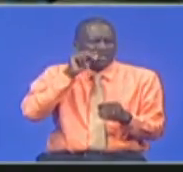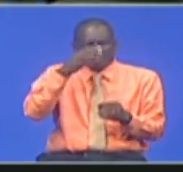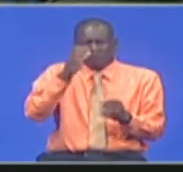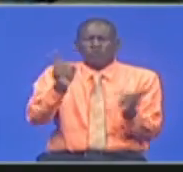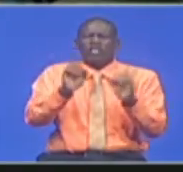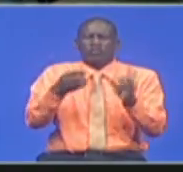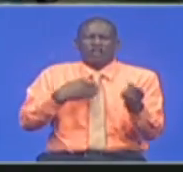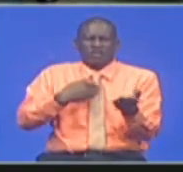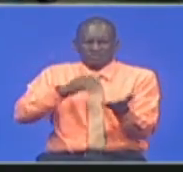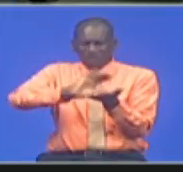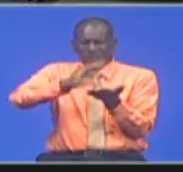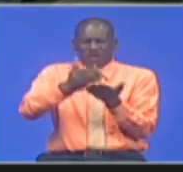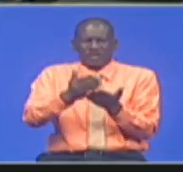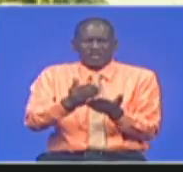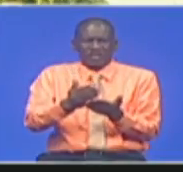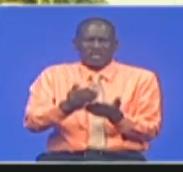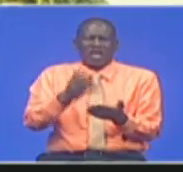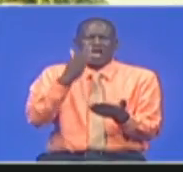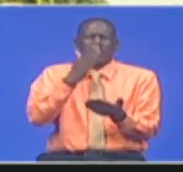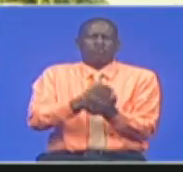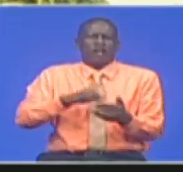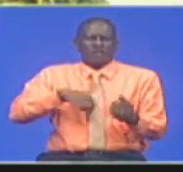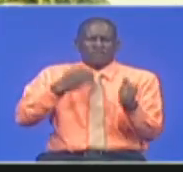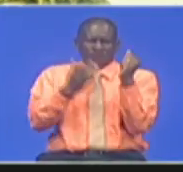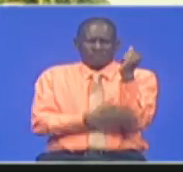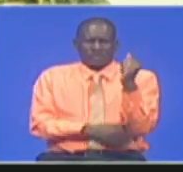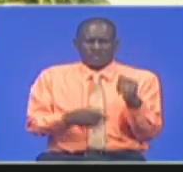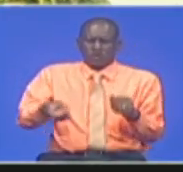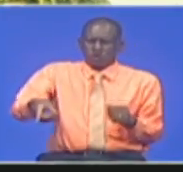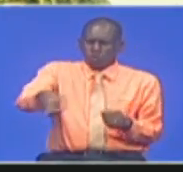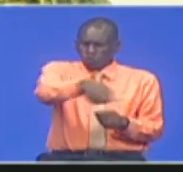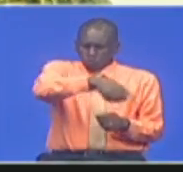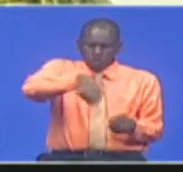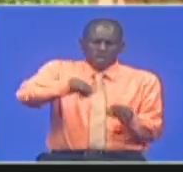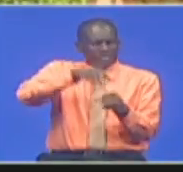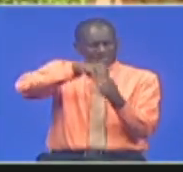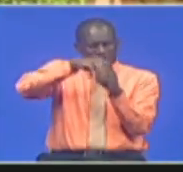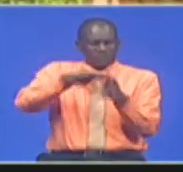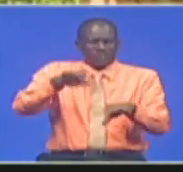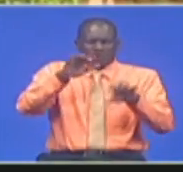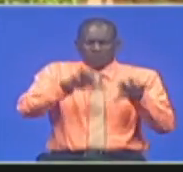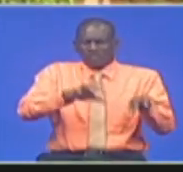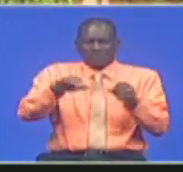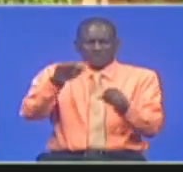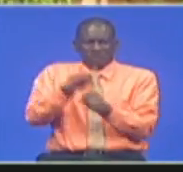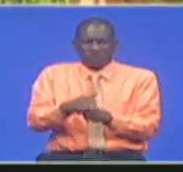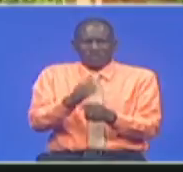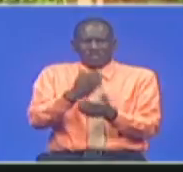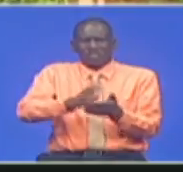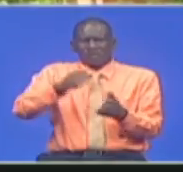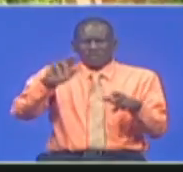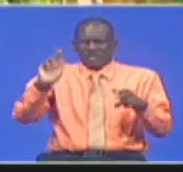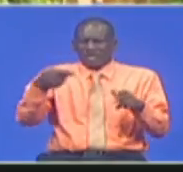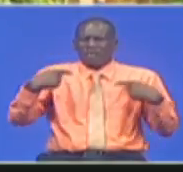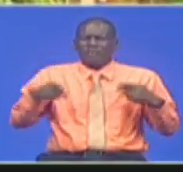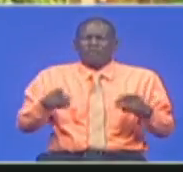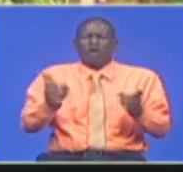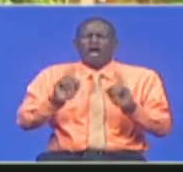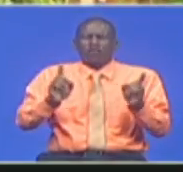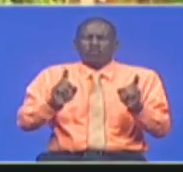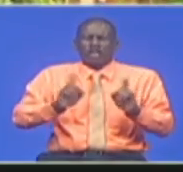funds, I really feel bad. Sisi kama wawekezaji, tutaumia sana. Wakenya wengine wanakuwa wadhaifu kwa